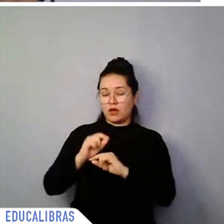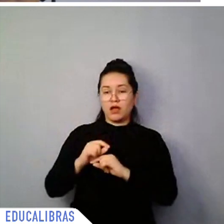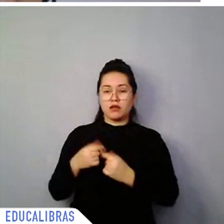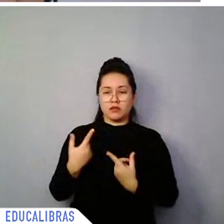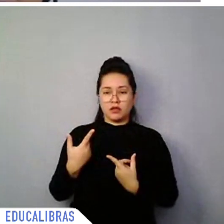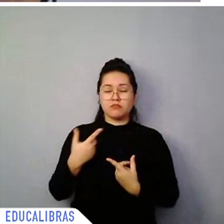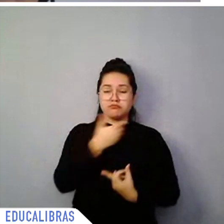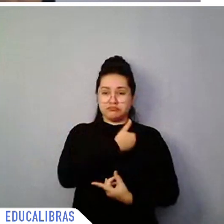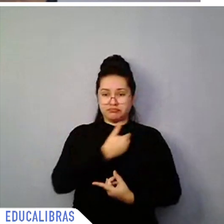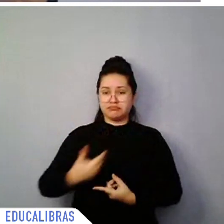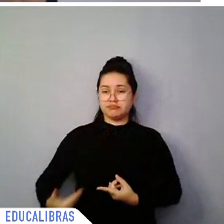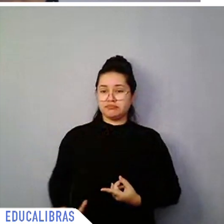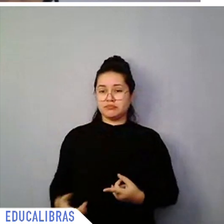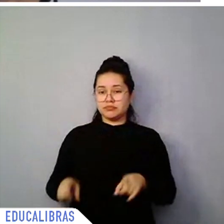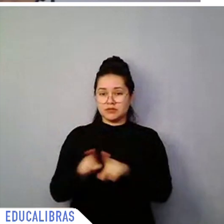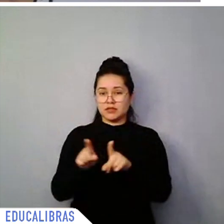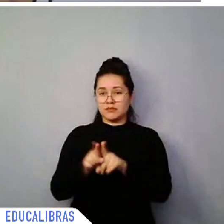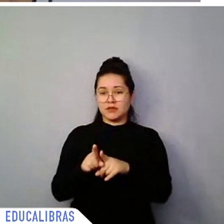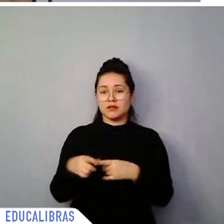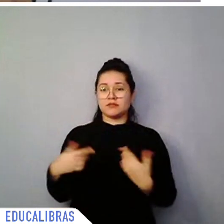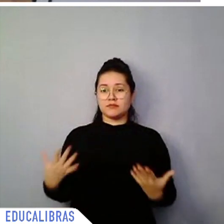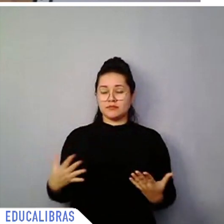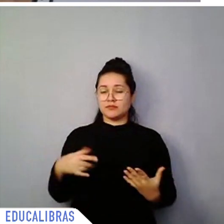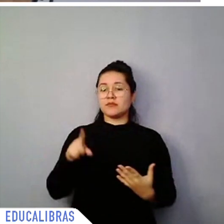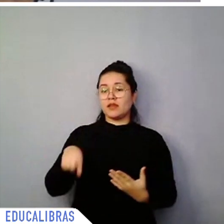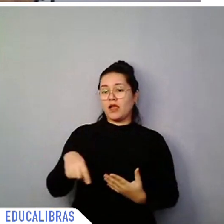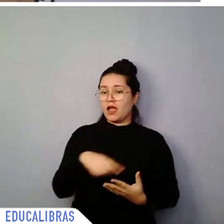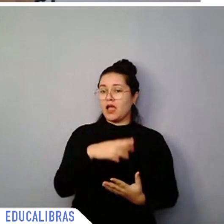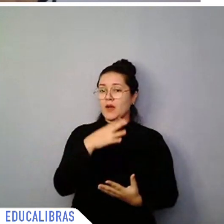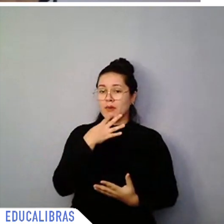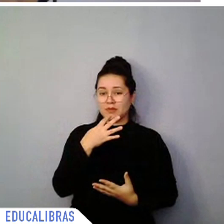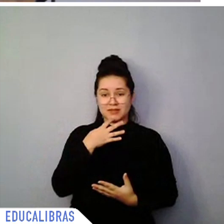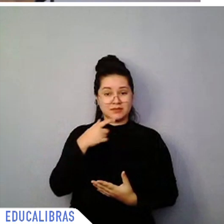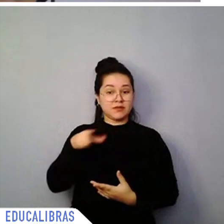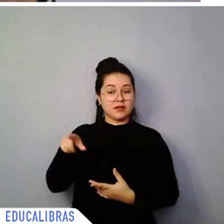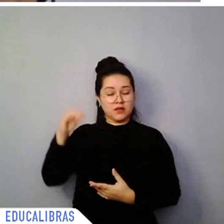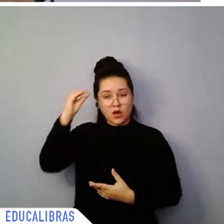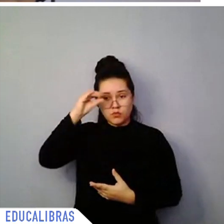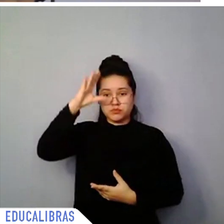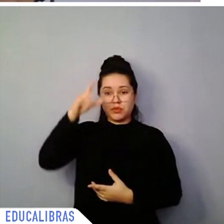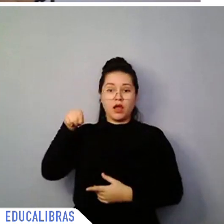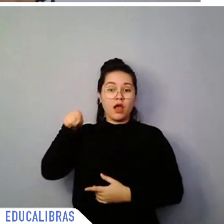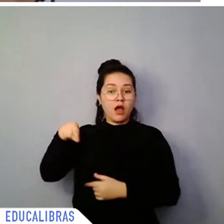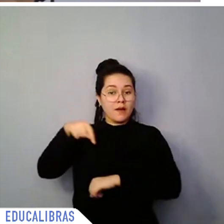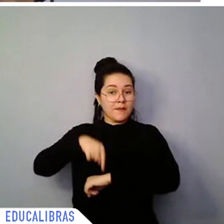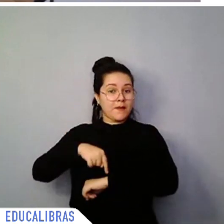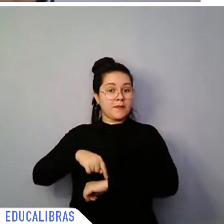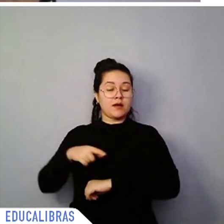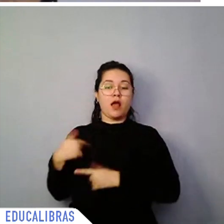group, so that the government can also participate and